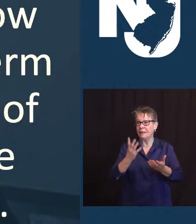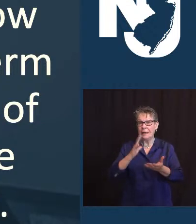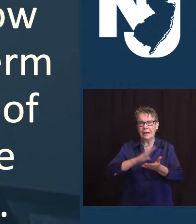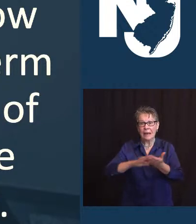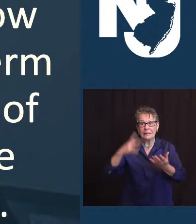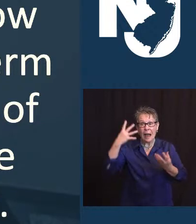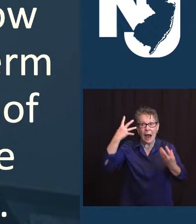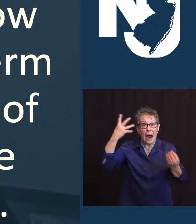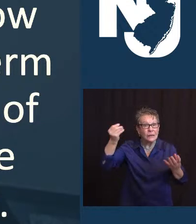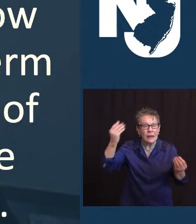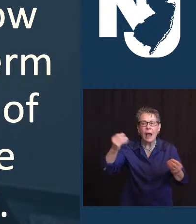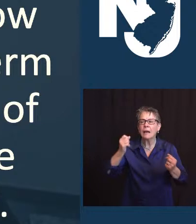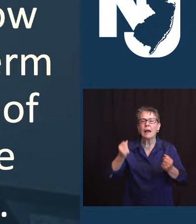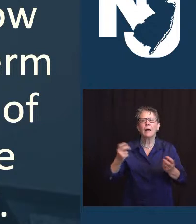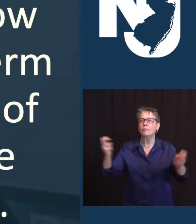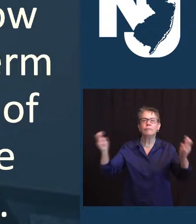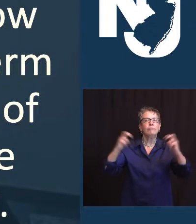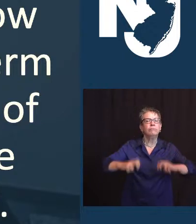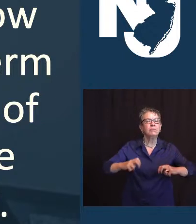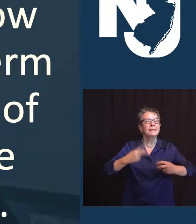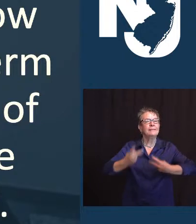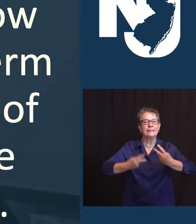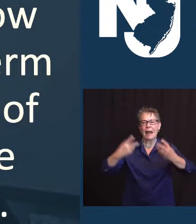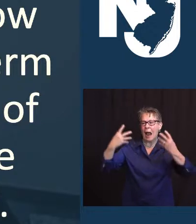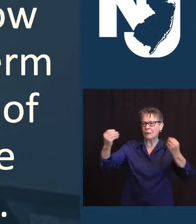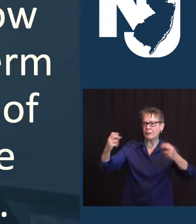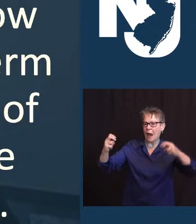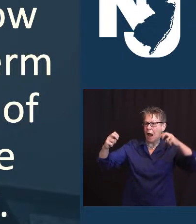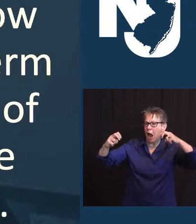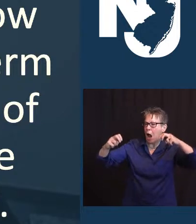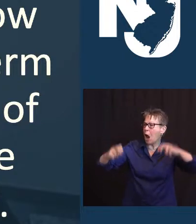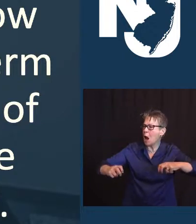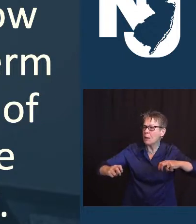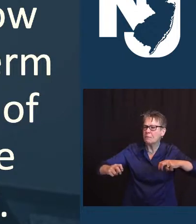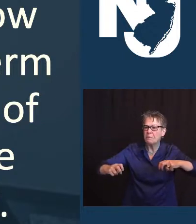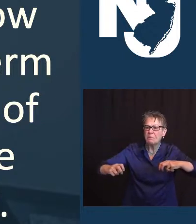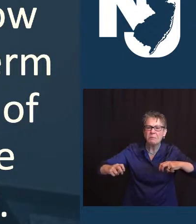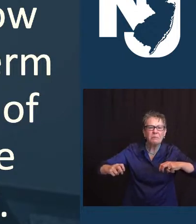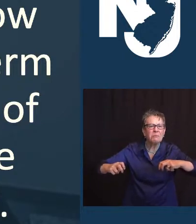safer, period, whether it's long-term care or other